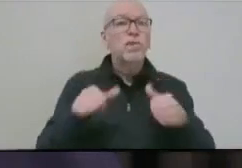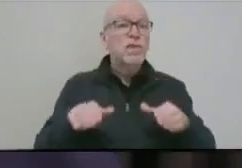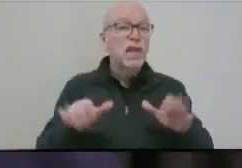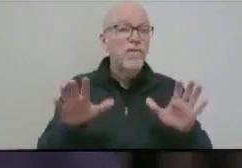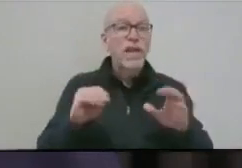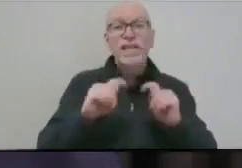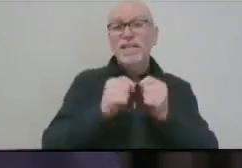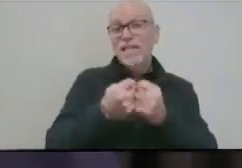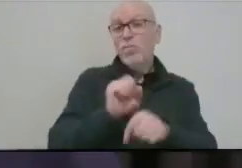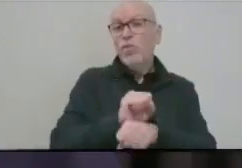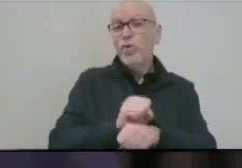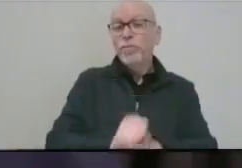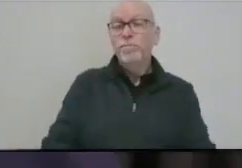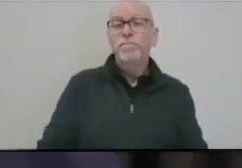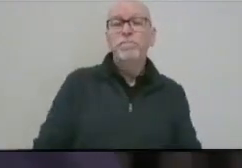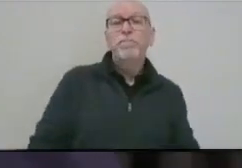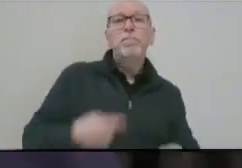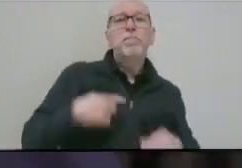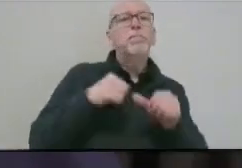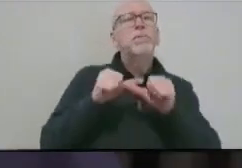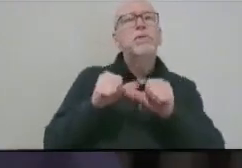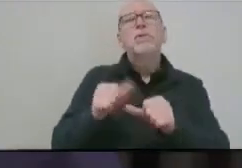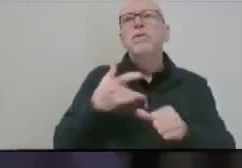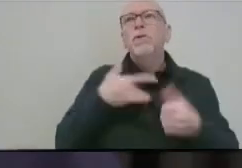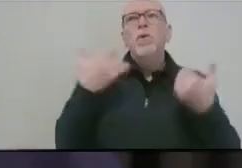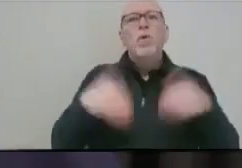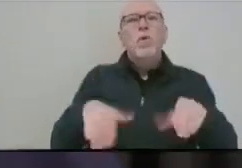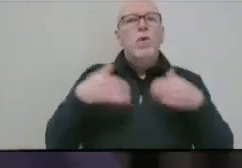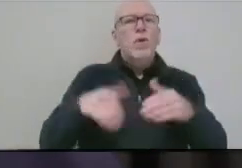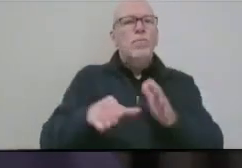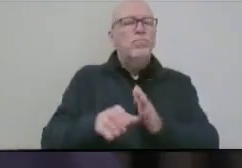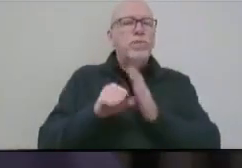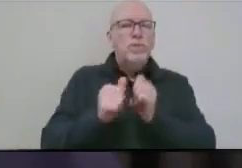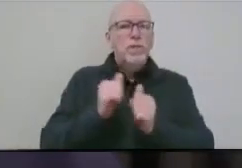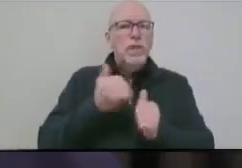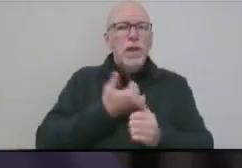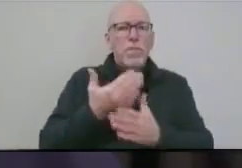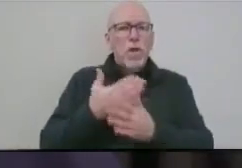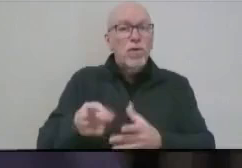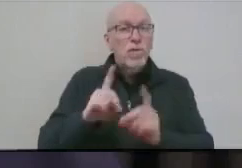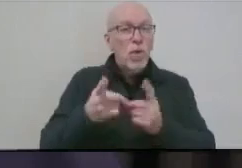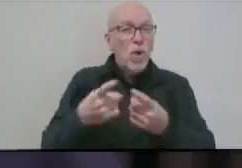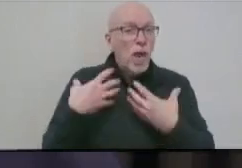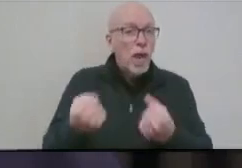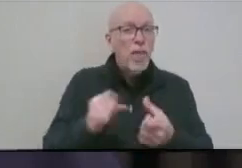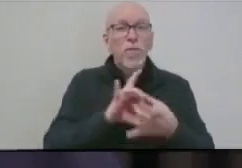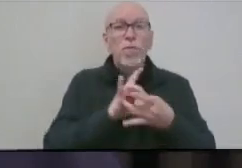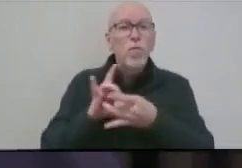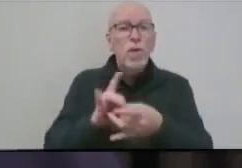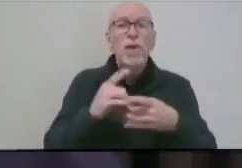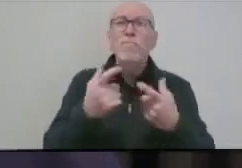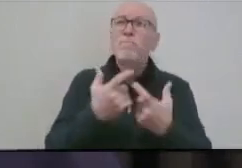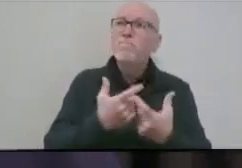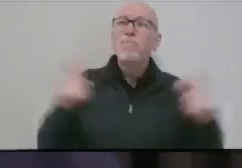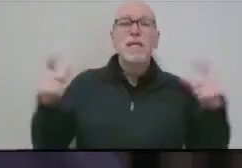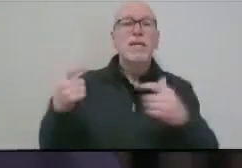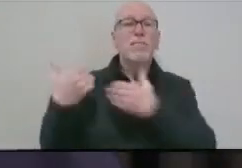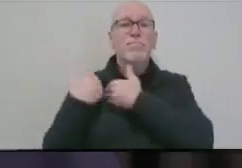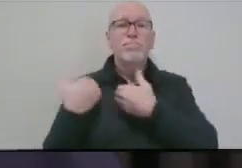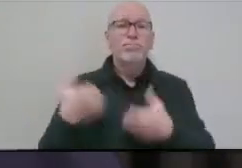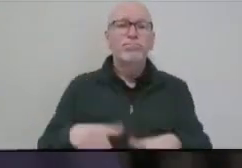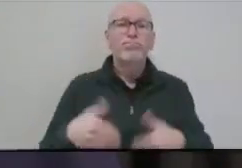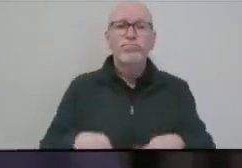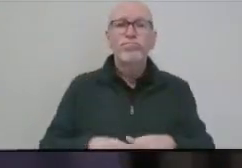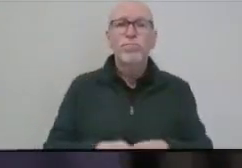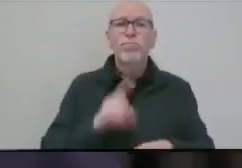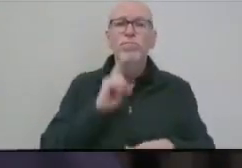teamwork. I continue to be overwhelmed by the diligence of our partners at the Department of Health in coordinating such a massive undertaking. It is a